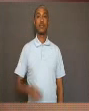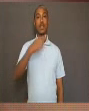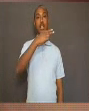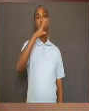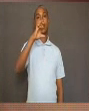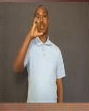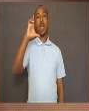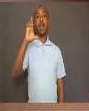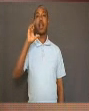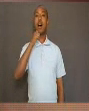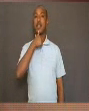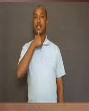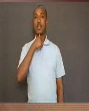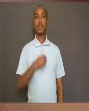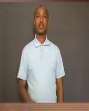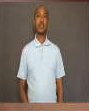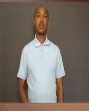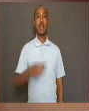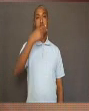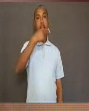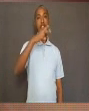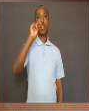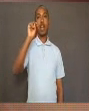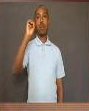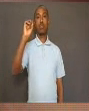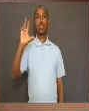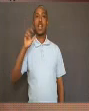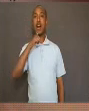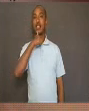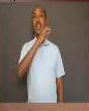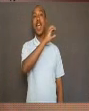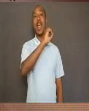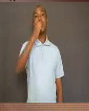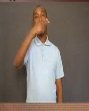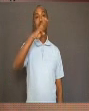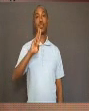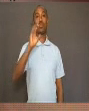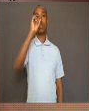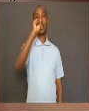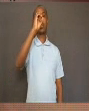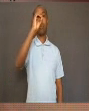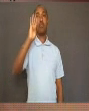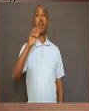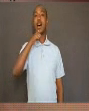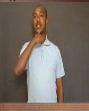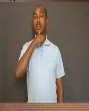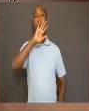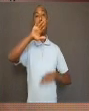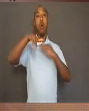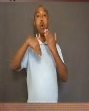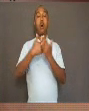hydrochloric acid, nitric acid, and sulfuric acid are